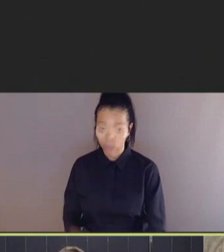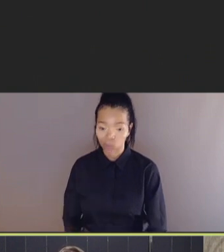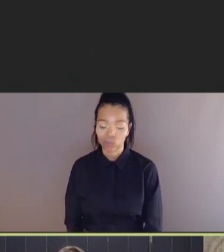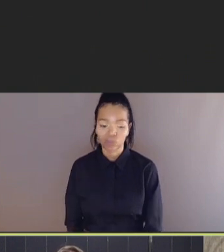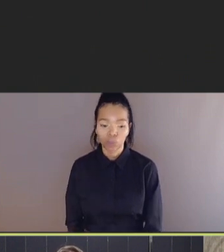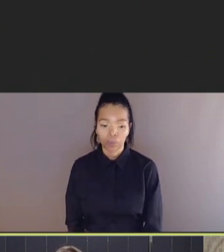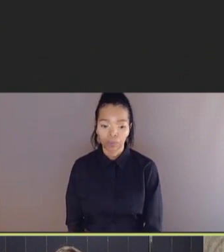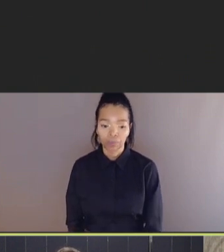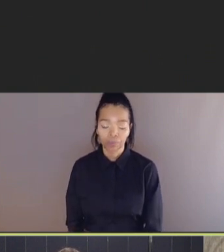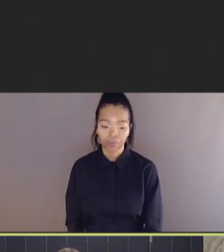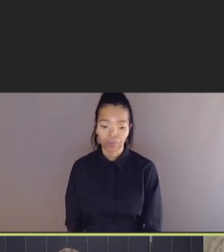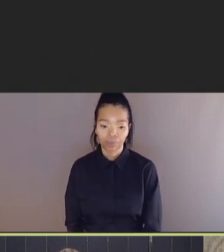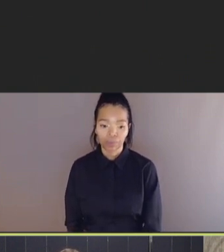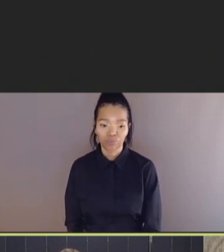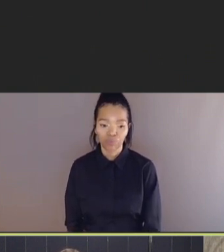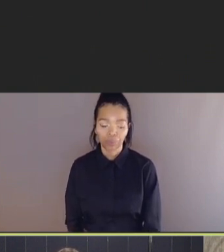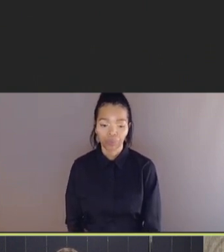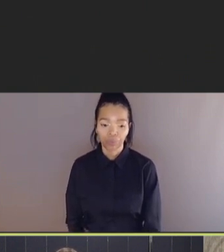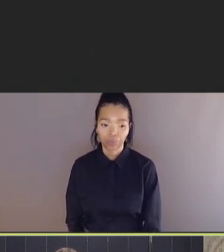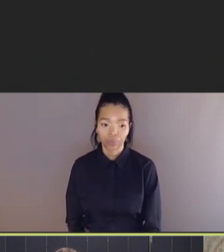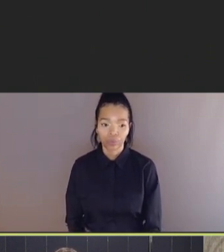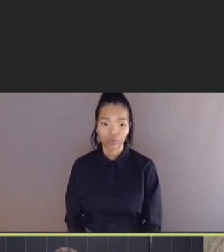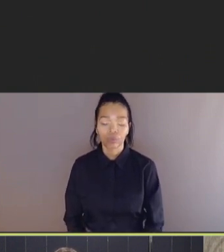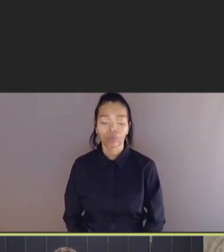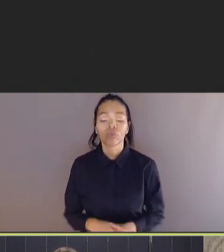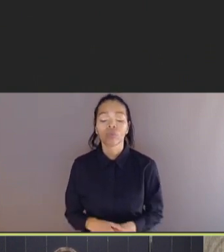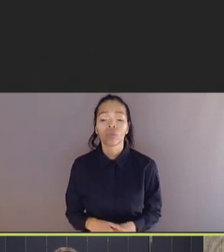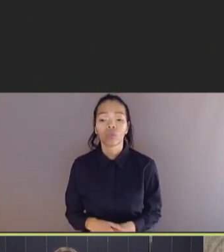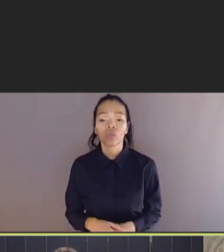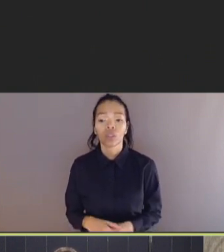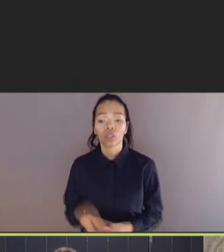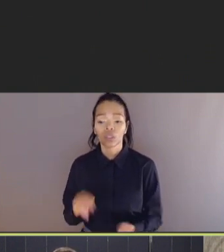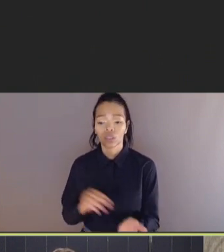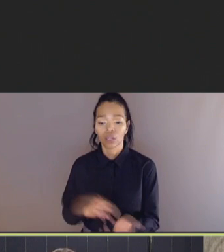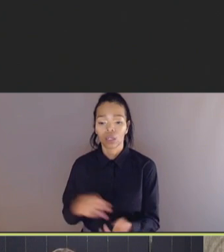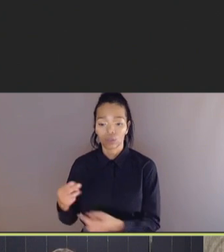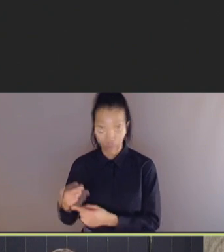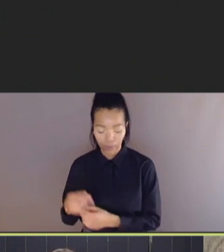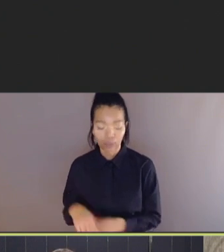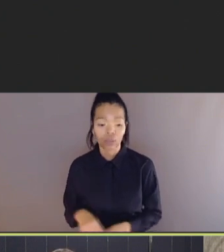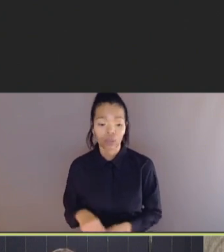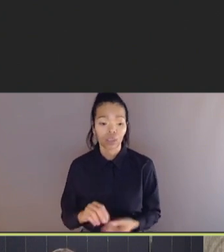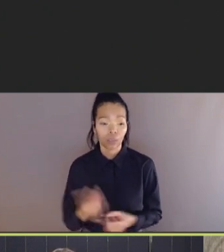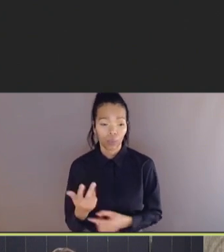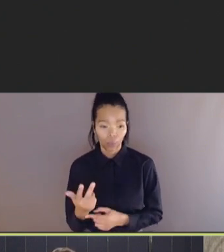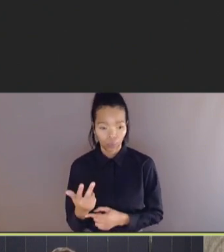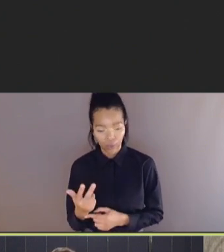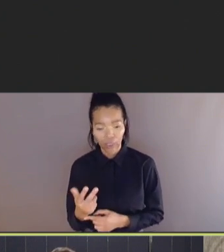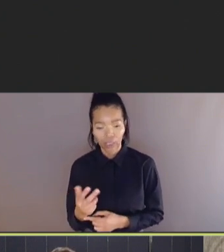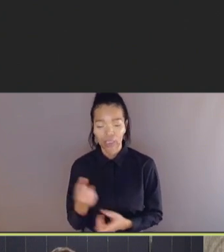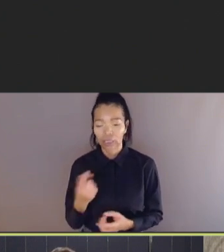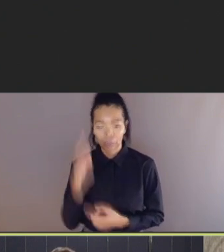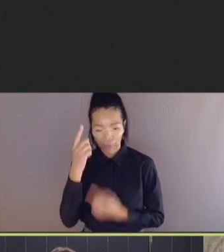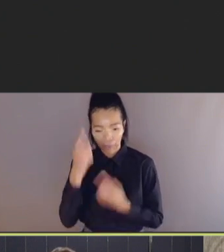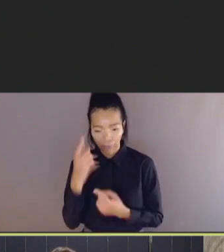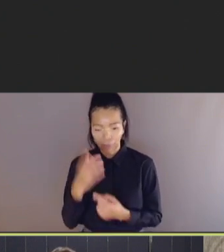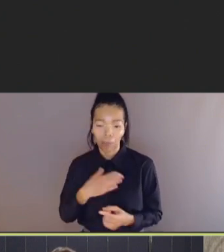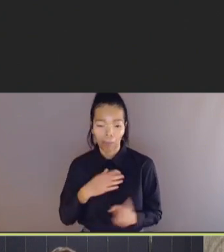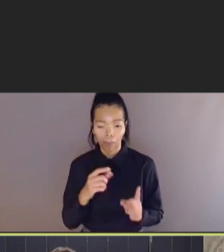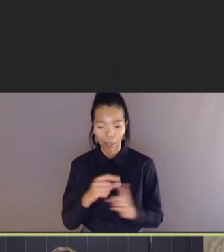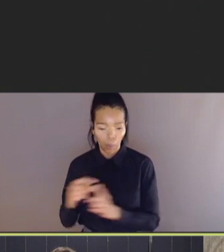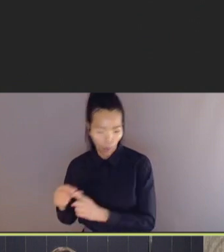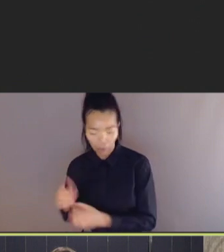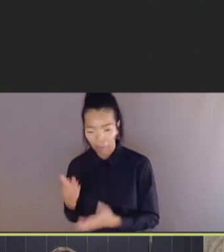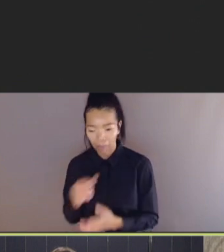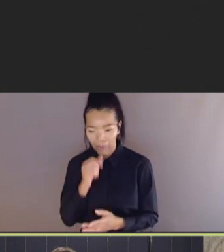So I might pose for goal 3, just something to think about. And again, my wording may not be ideal.